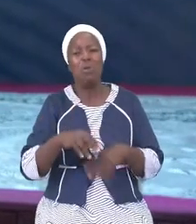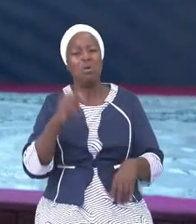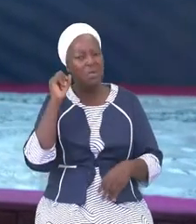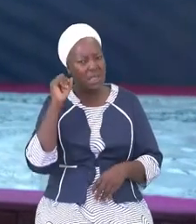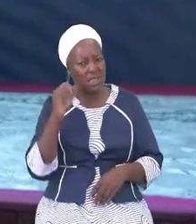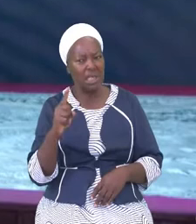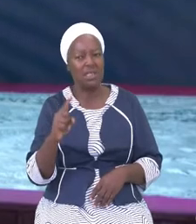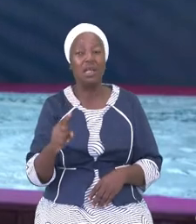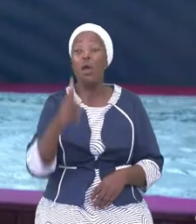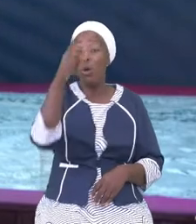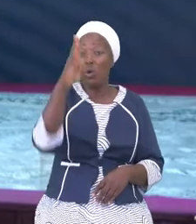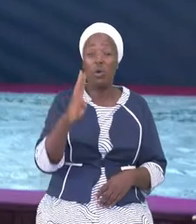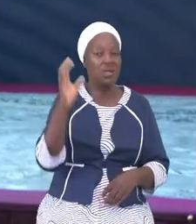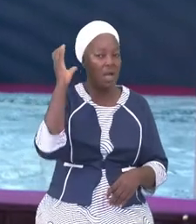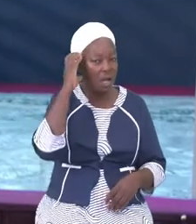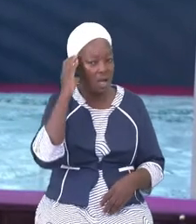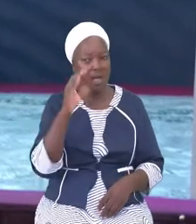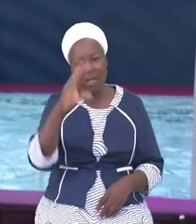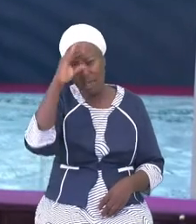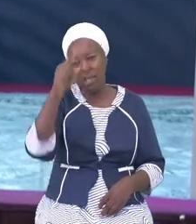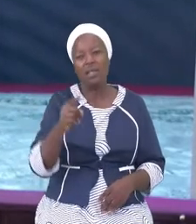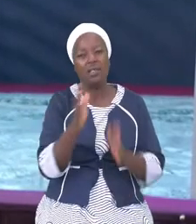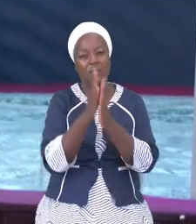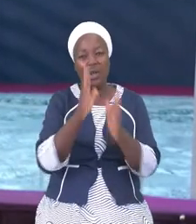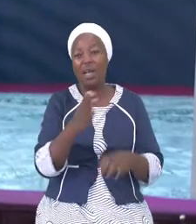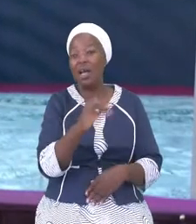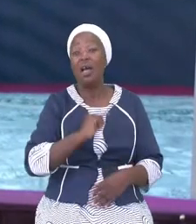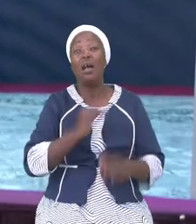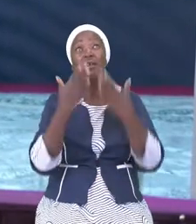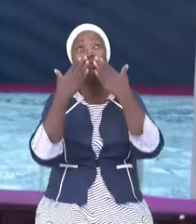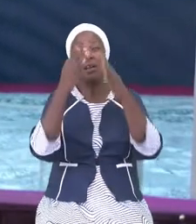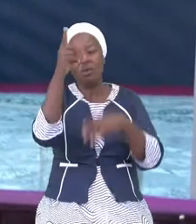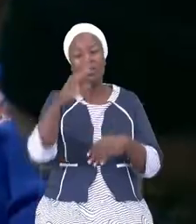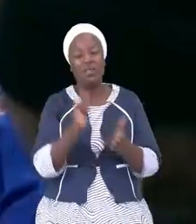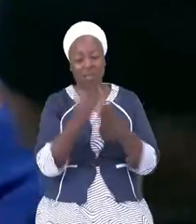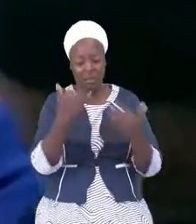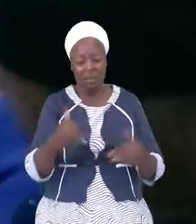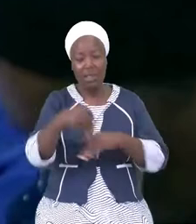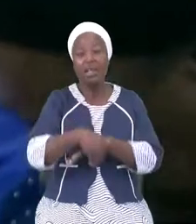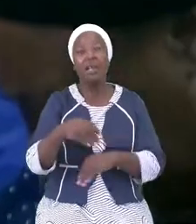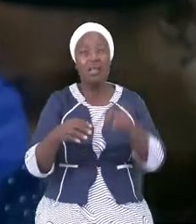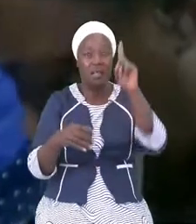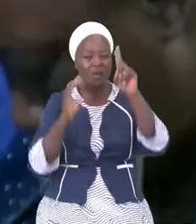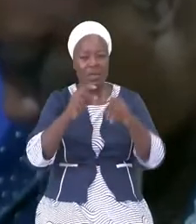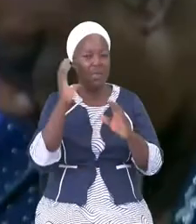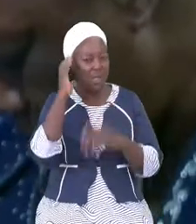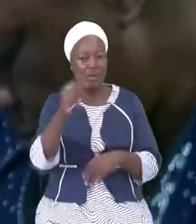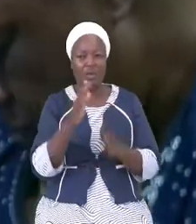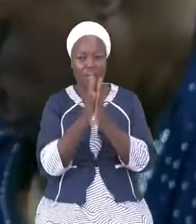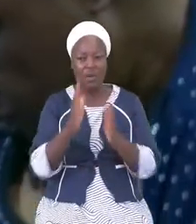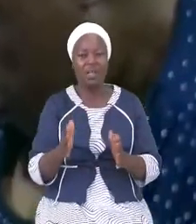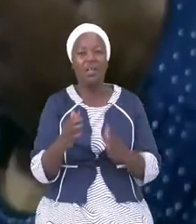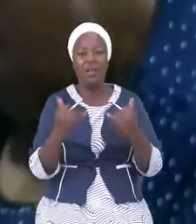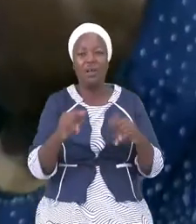God heard his prayer. I thank God tonight he will hear your prayer. I'm talking to you tonight on